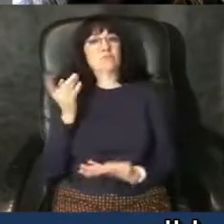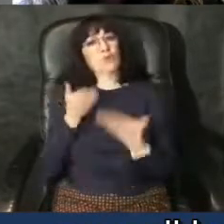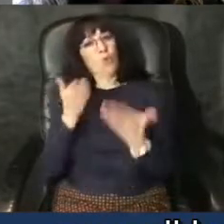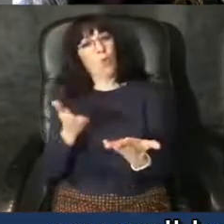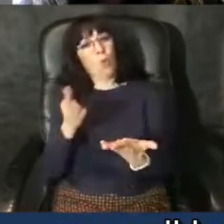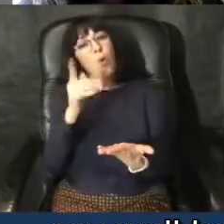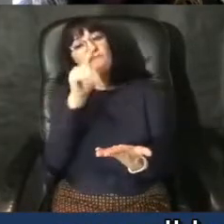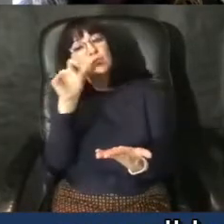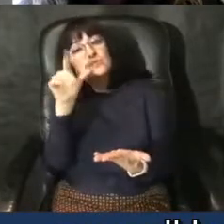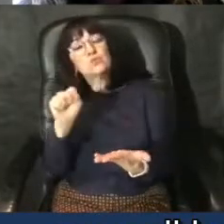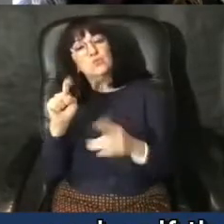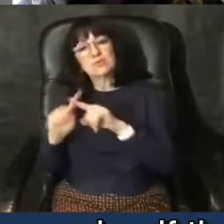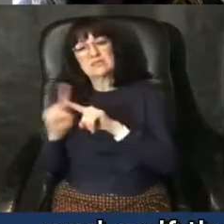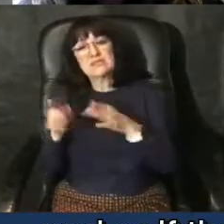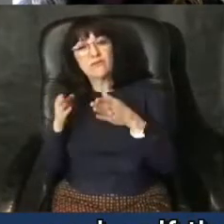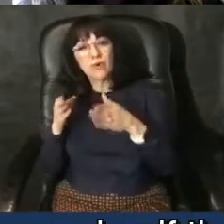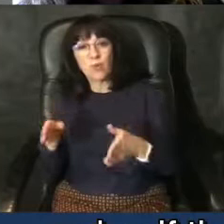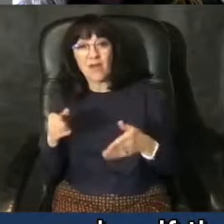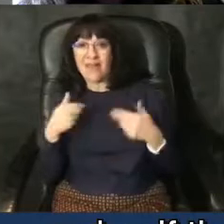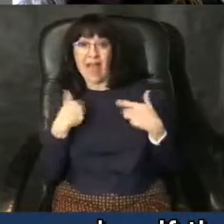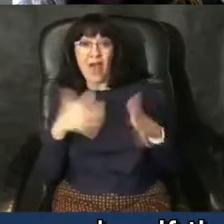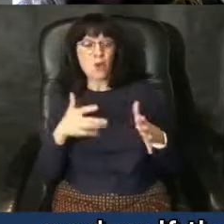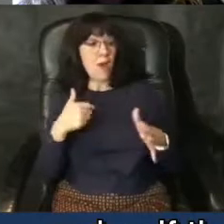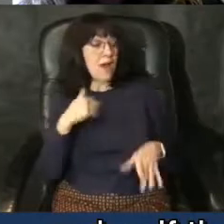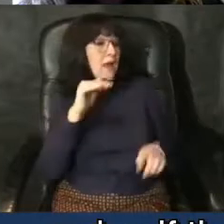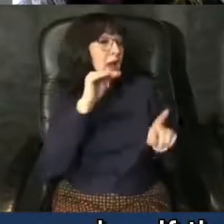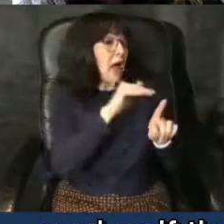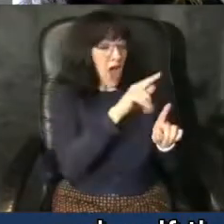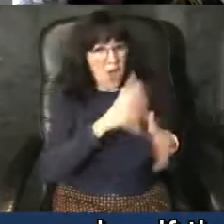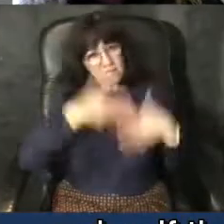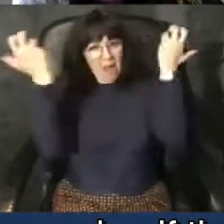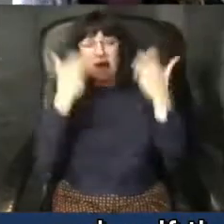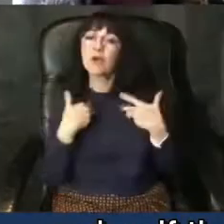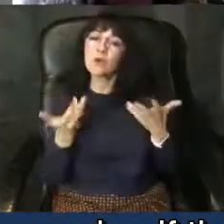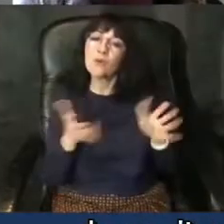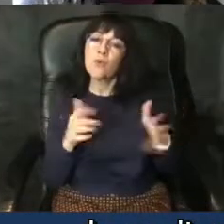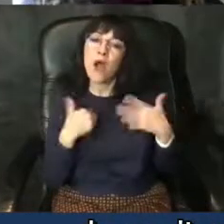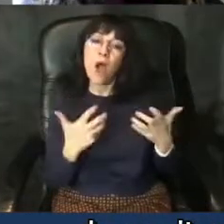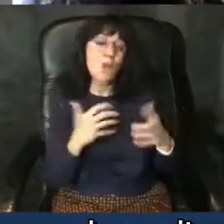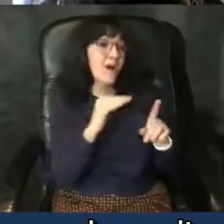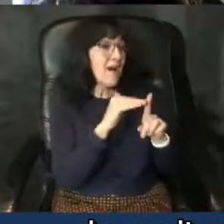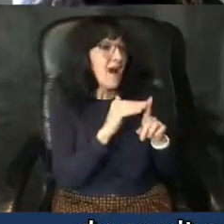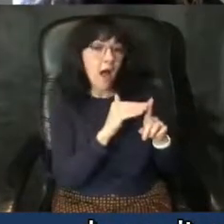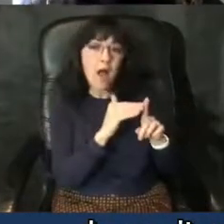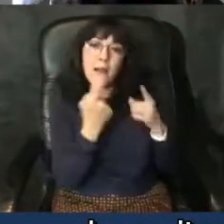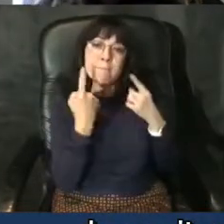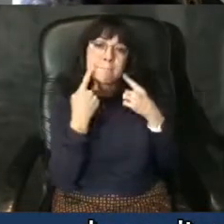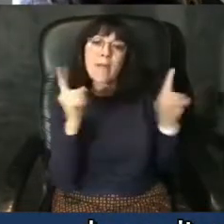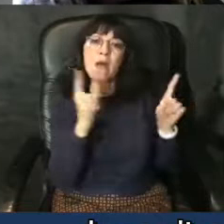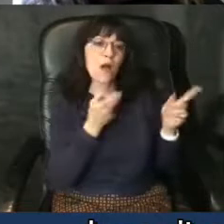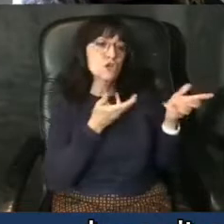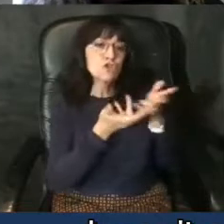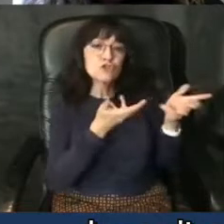in a way where they won't get angry? Or if they do get angry, how can I respond in a way where it doesn't escalate? So there's some